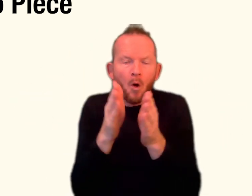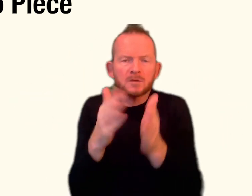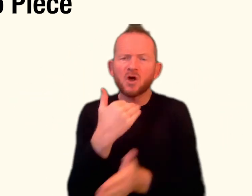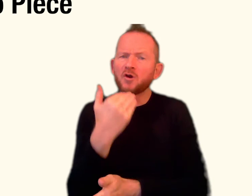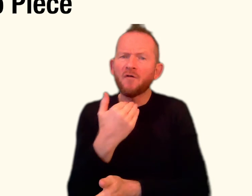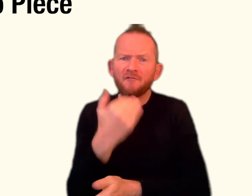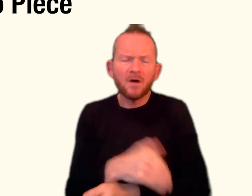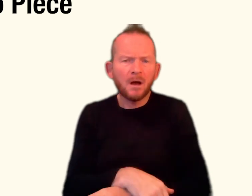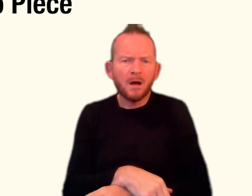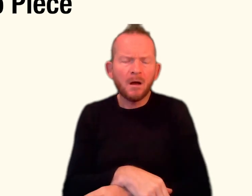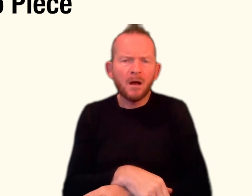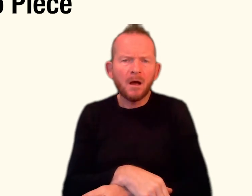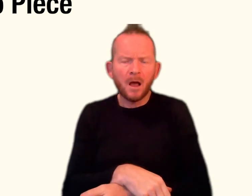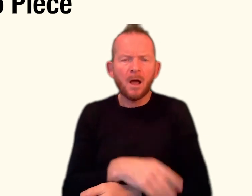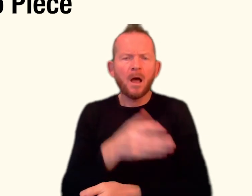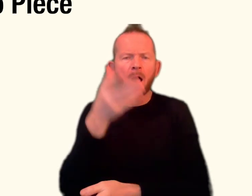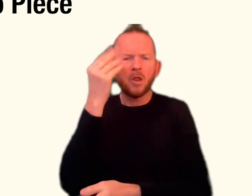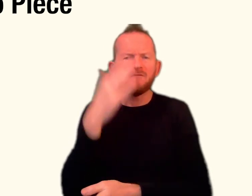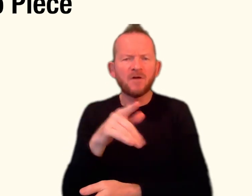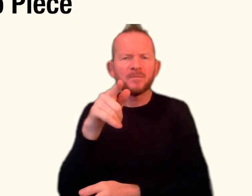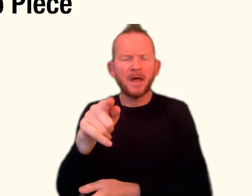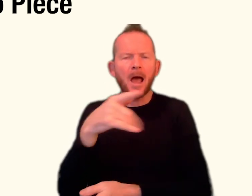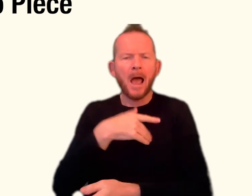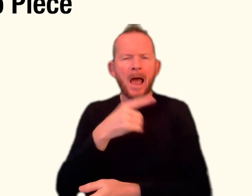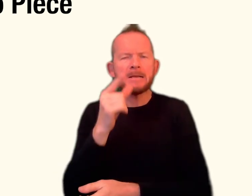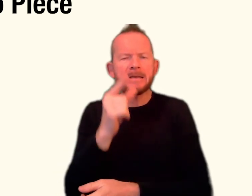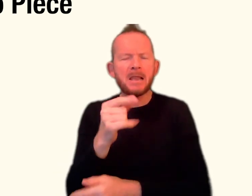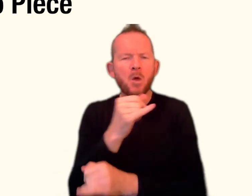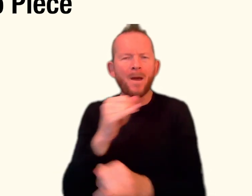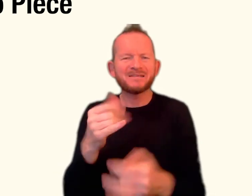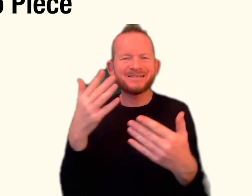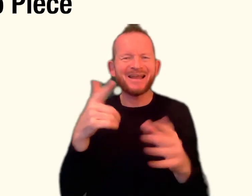enough. And learn from that. I nearly wasted